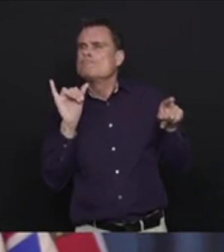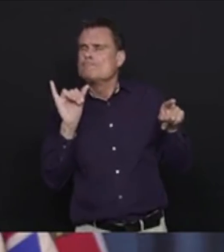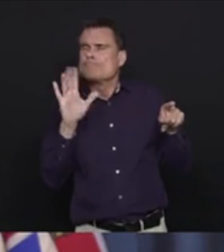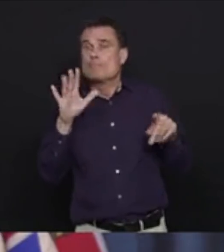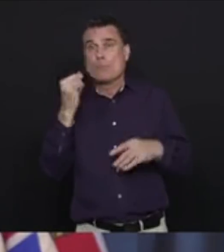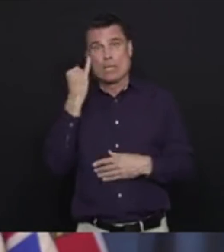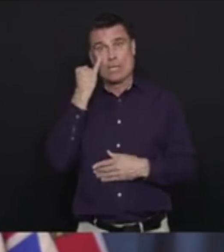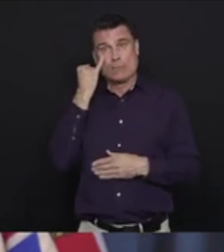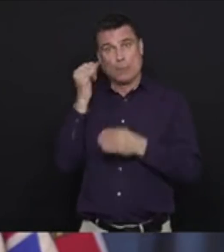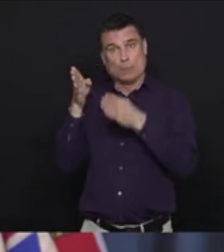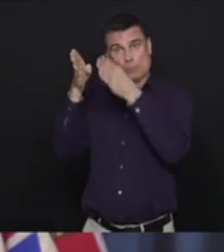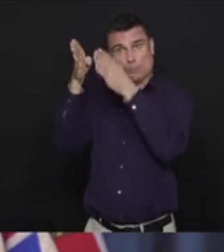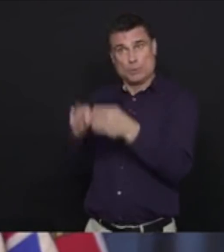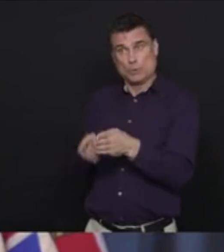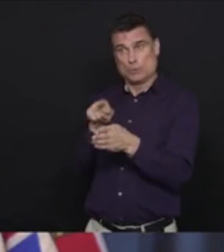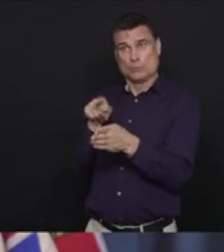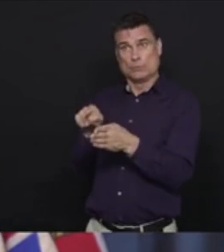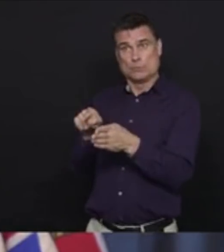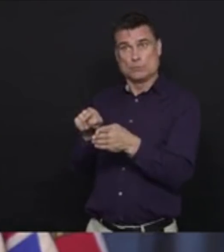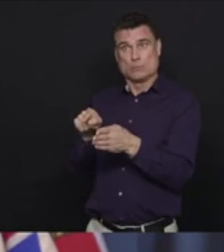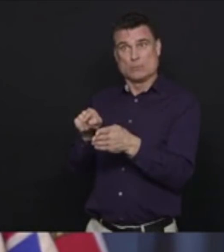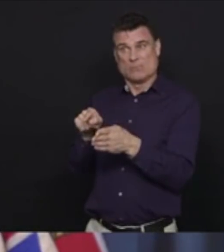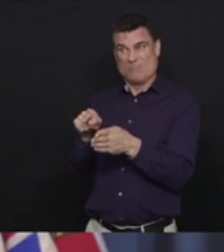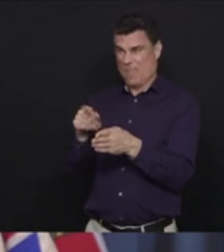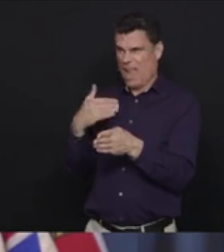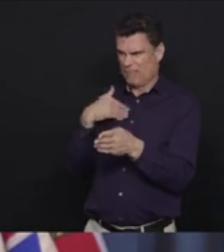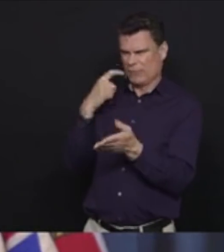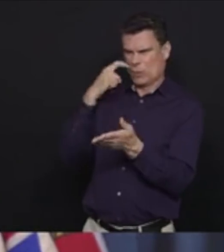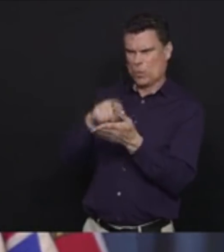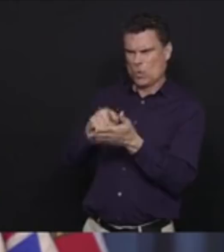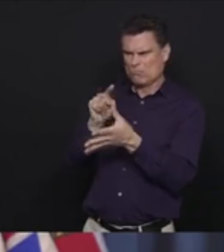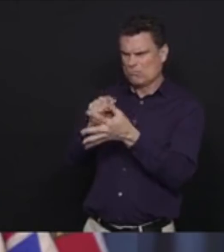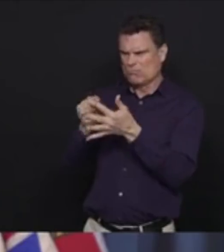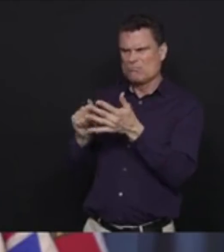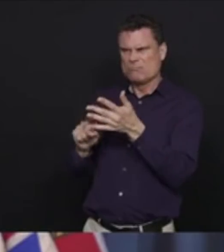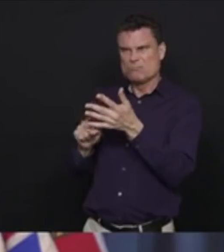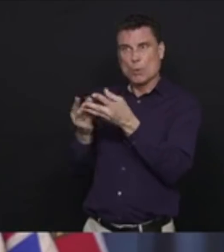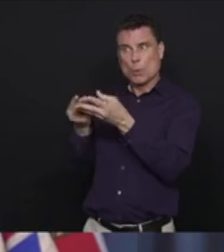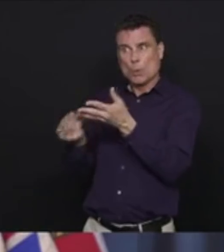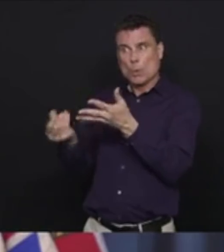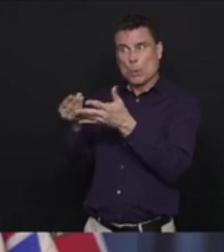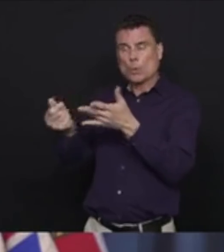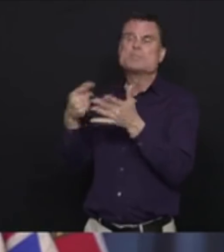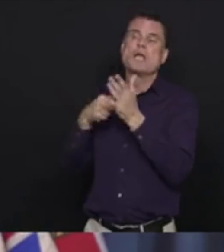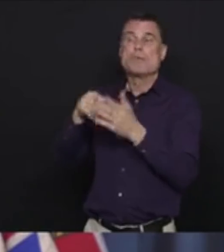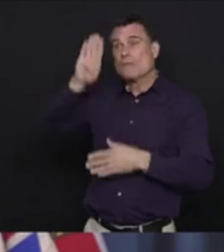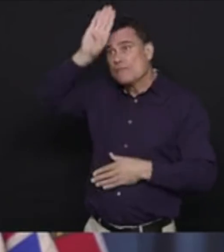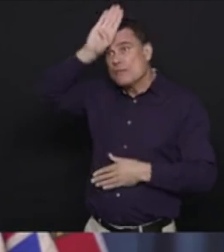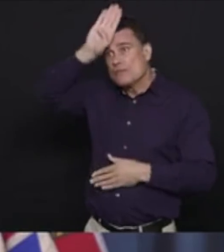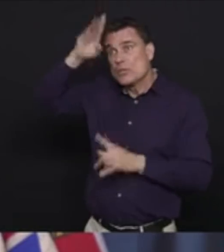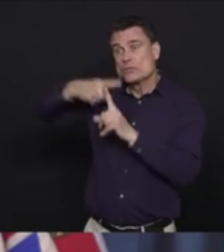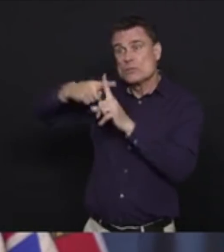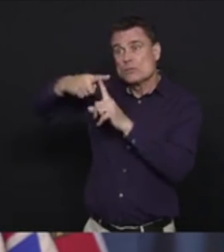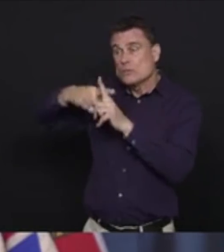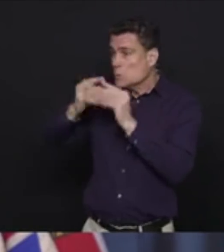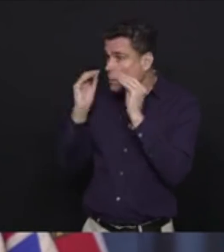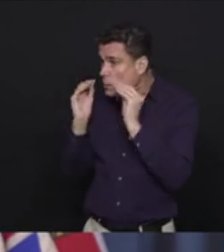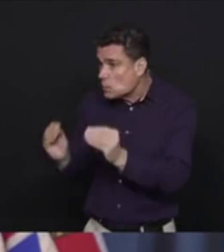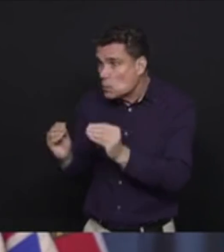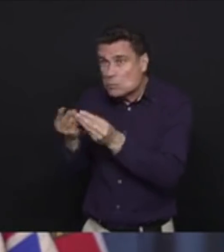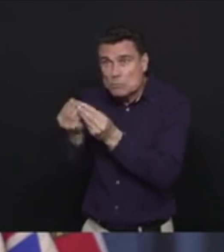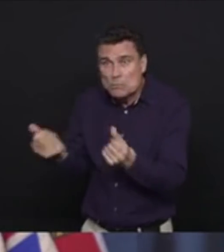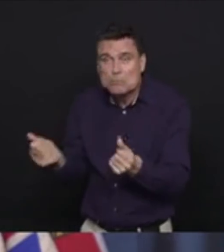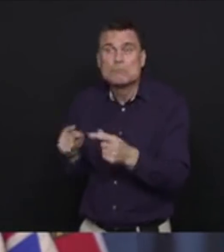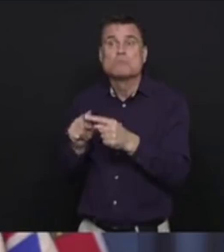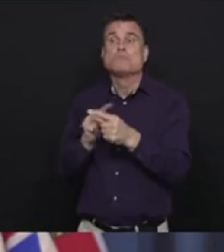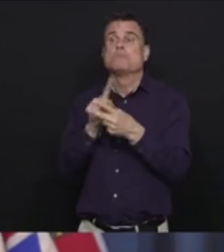the test detects the RNA of the virus. But that RNA just it may